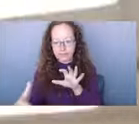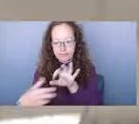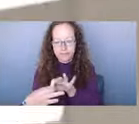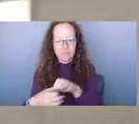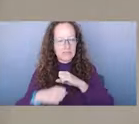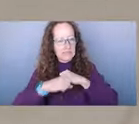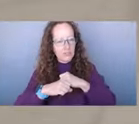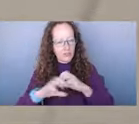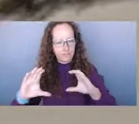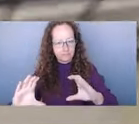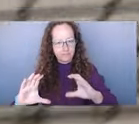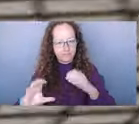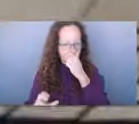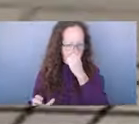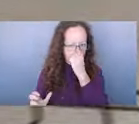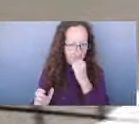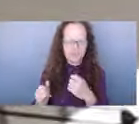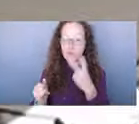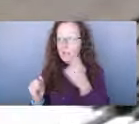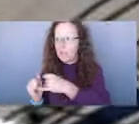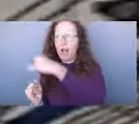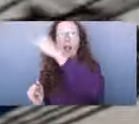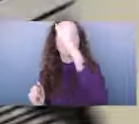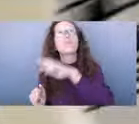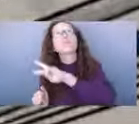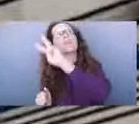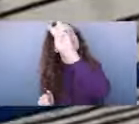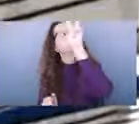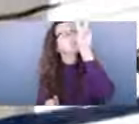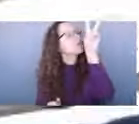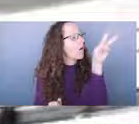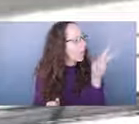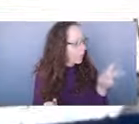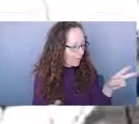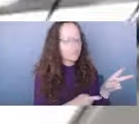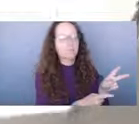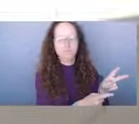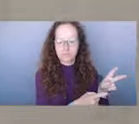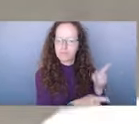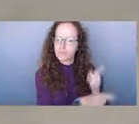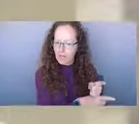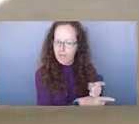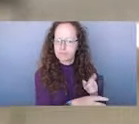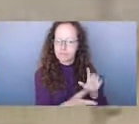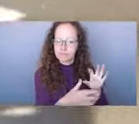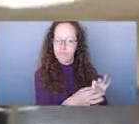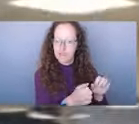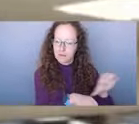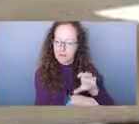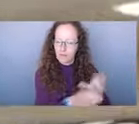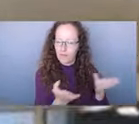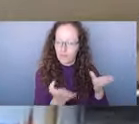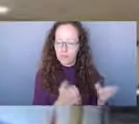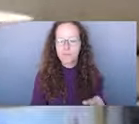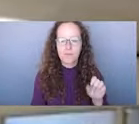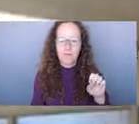it, and the observers that would be in the room would be able to trace it all the way back directly to that server. So I think we